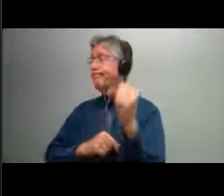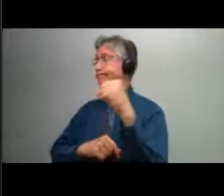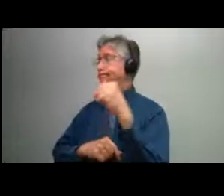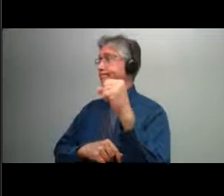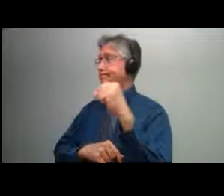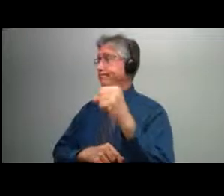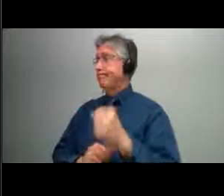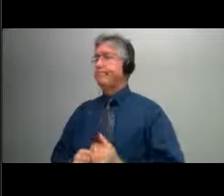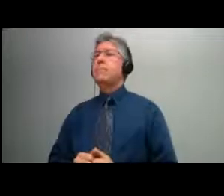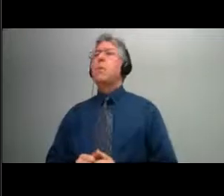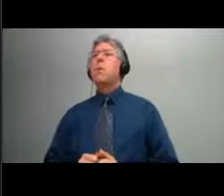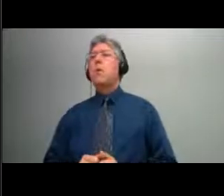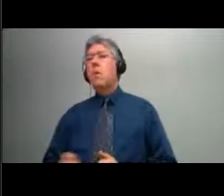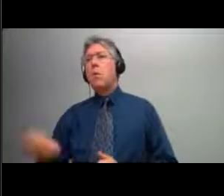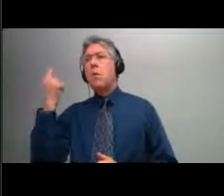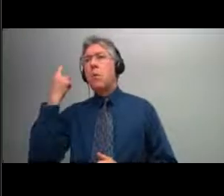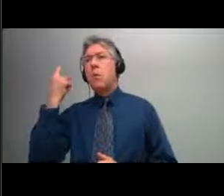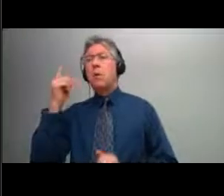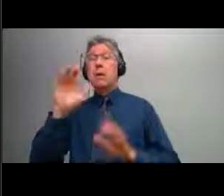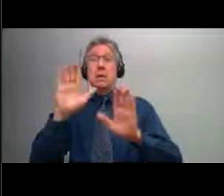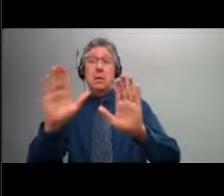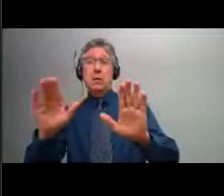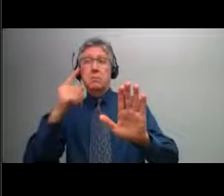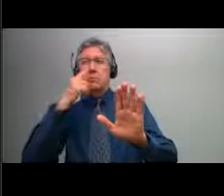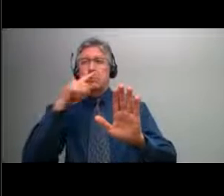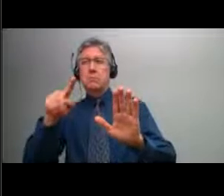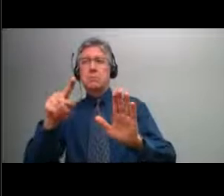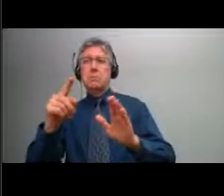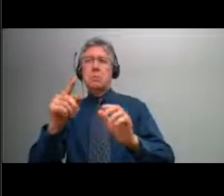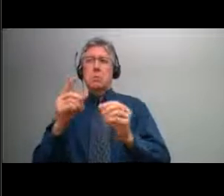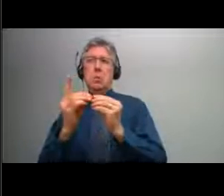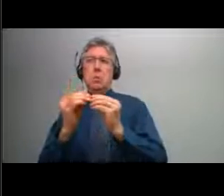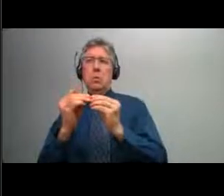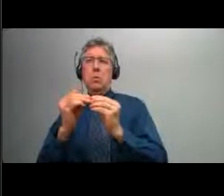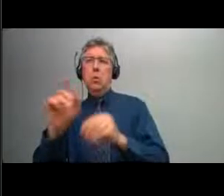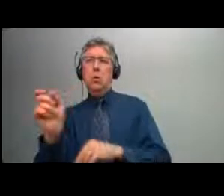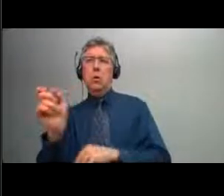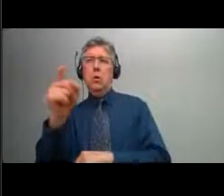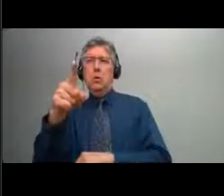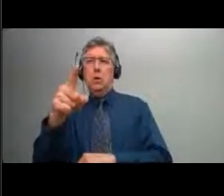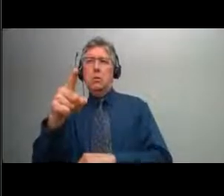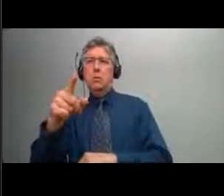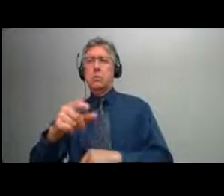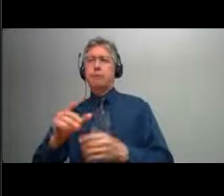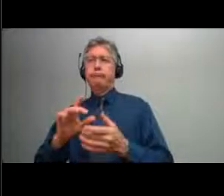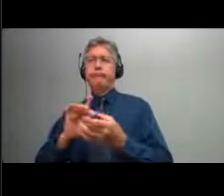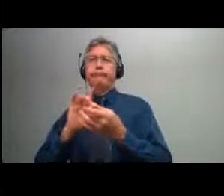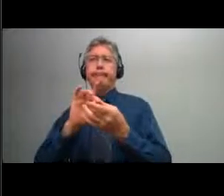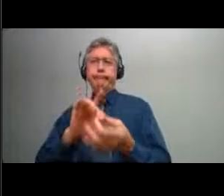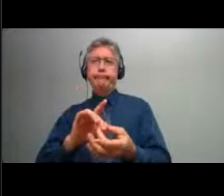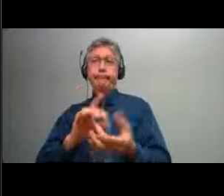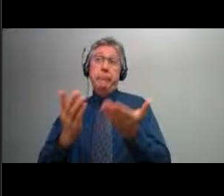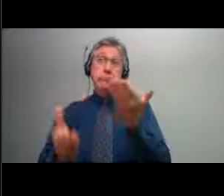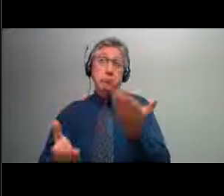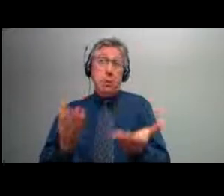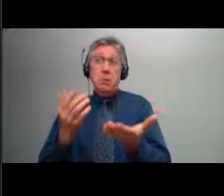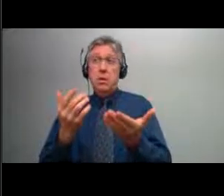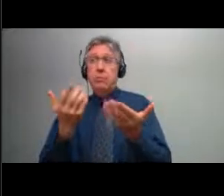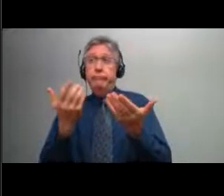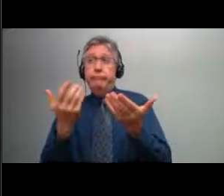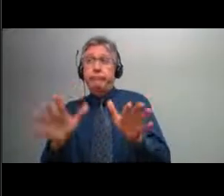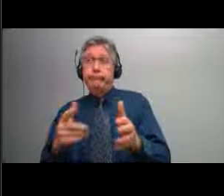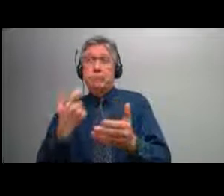Okay. If I may, I'd like to follow up with one additional question, and it may fall in the line of what we just